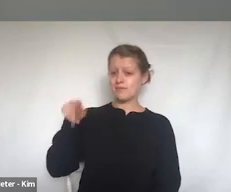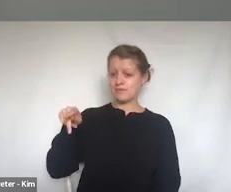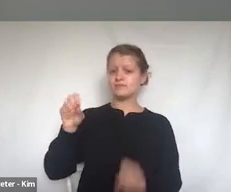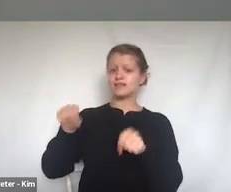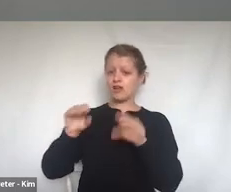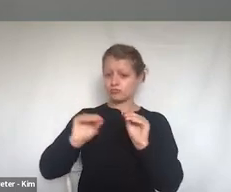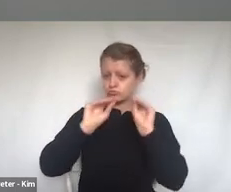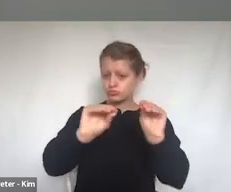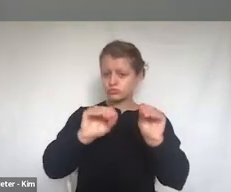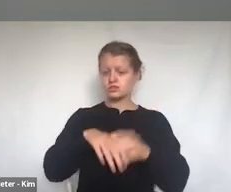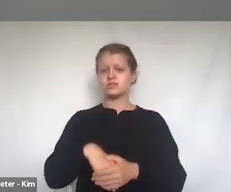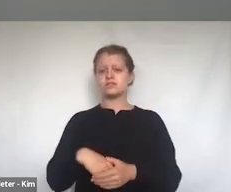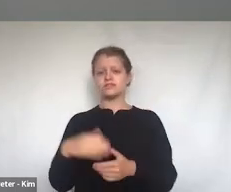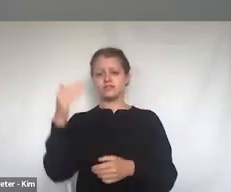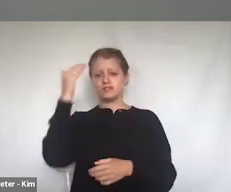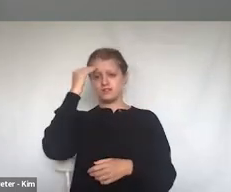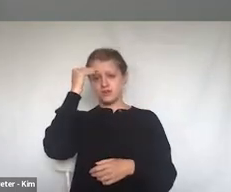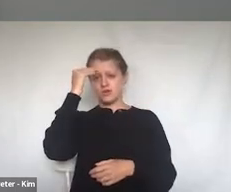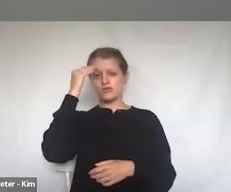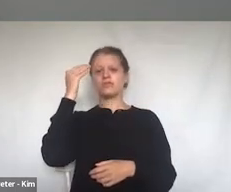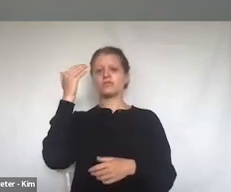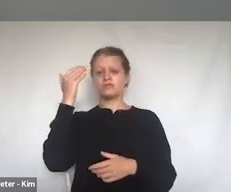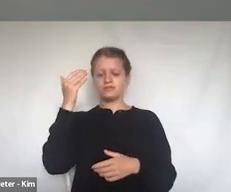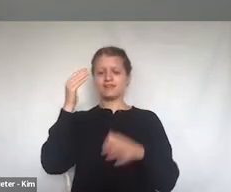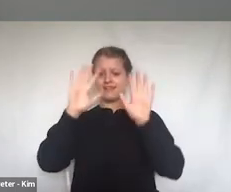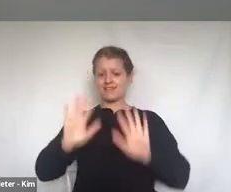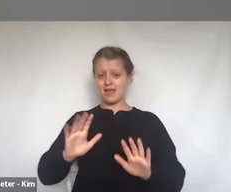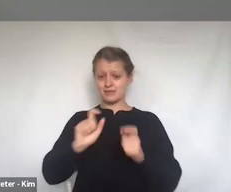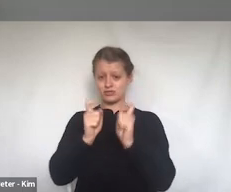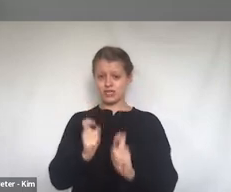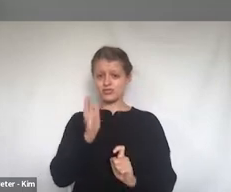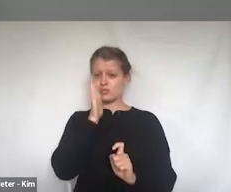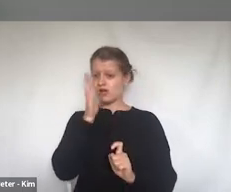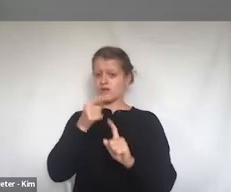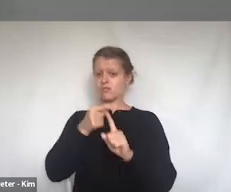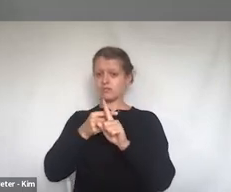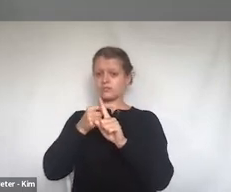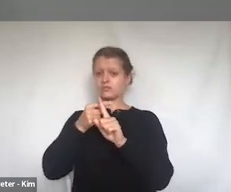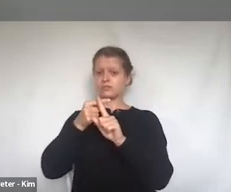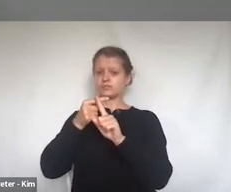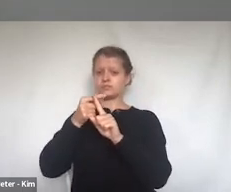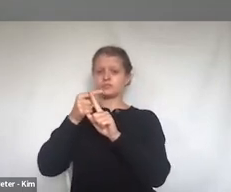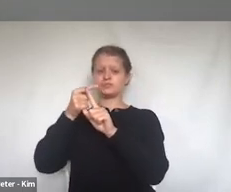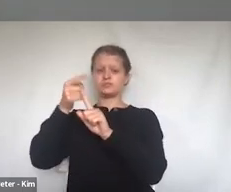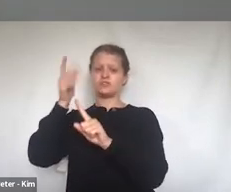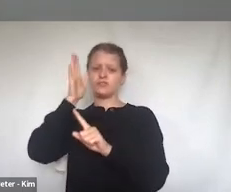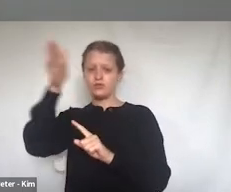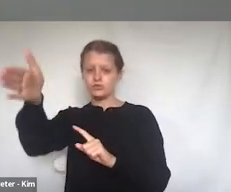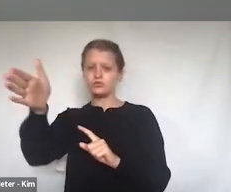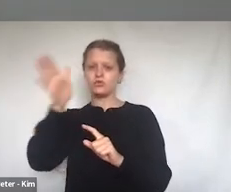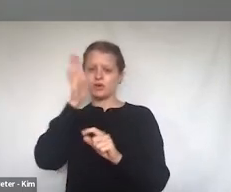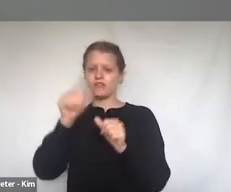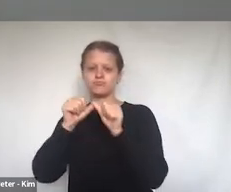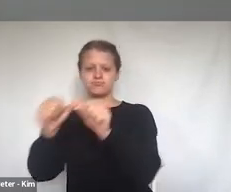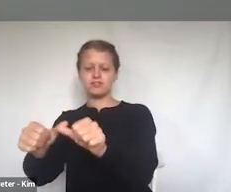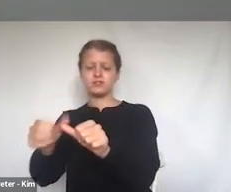climate change, this isn't a one-off thing. It's going to continue to get warmer. So investing in that now will help you now and